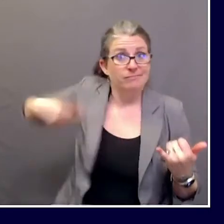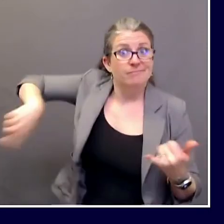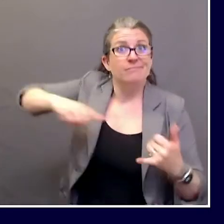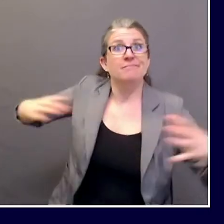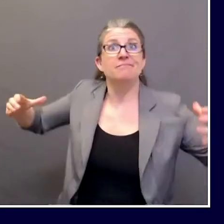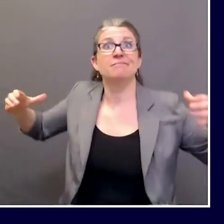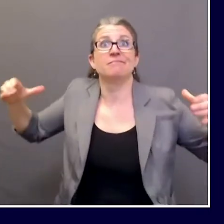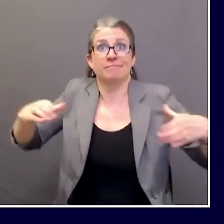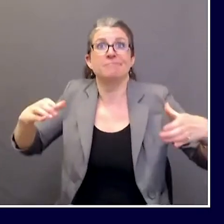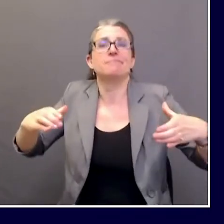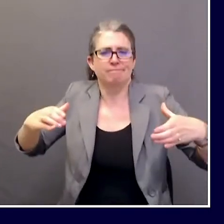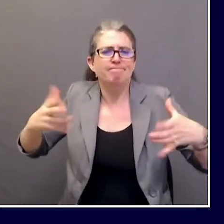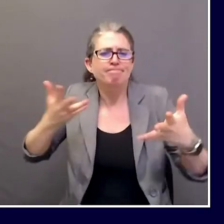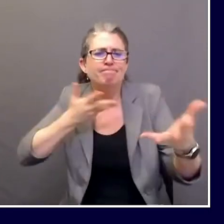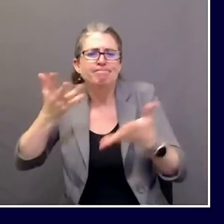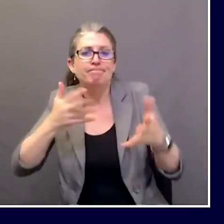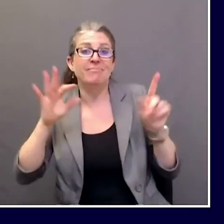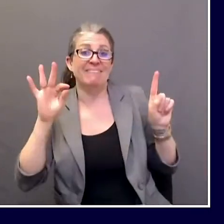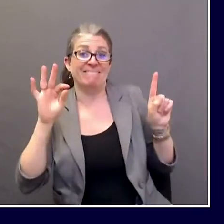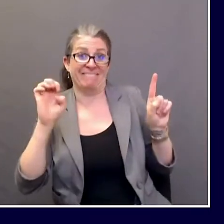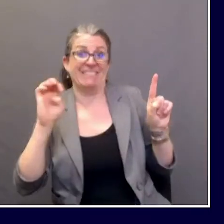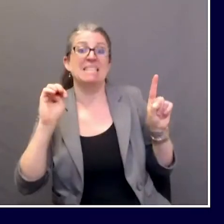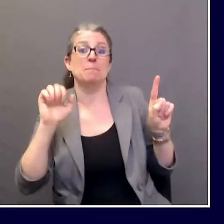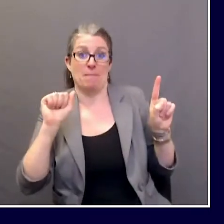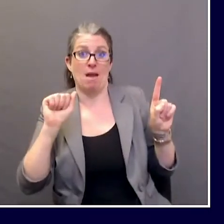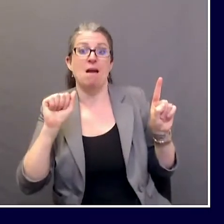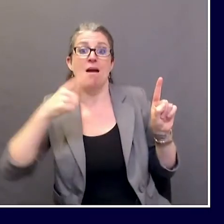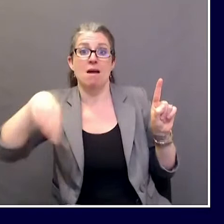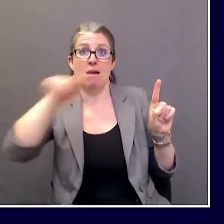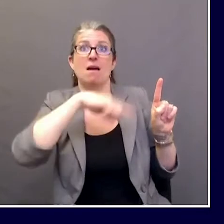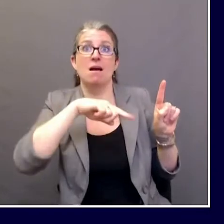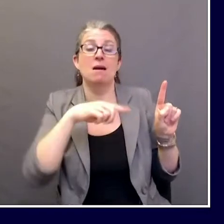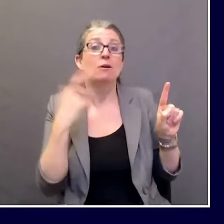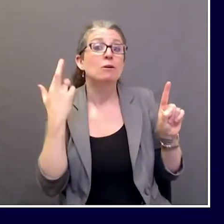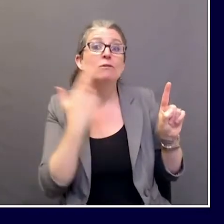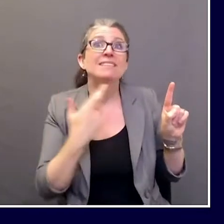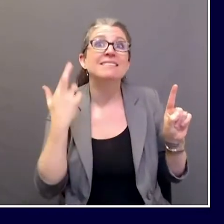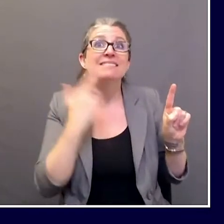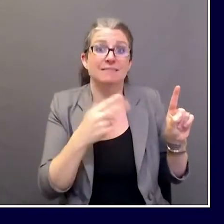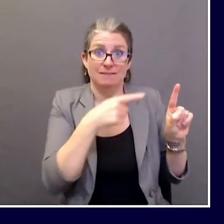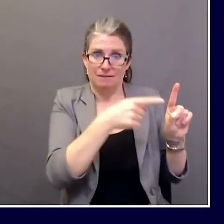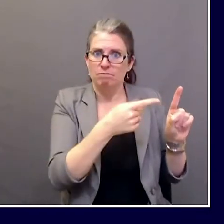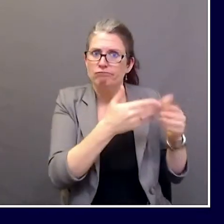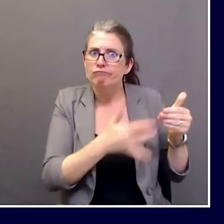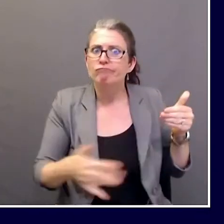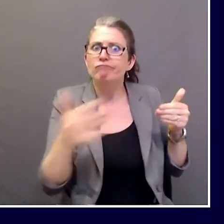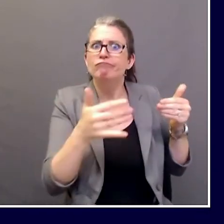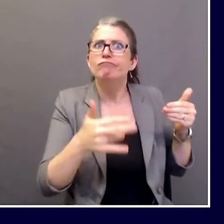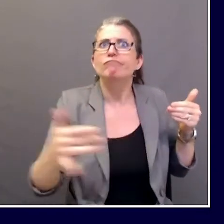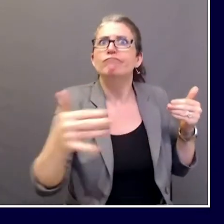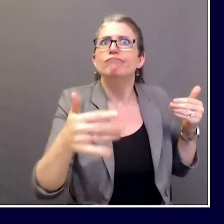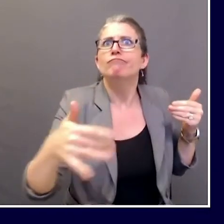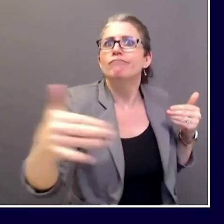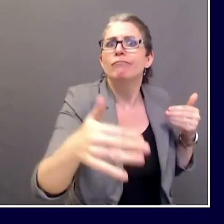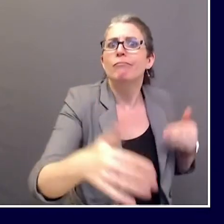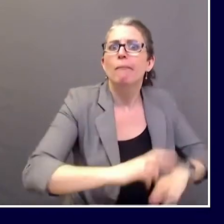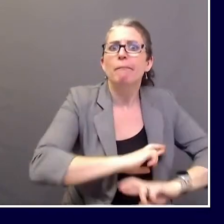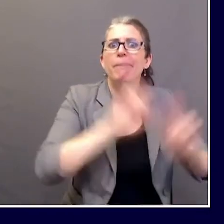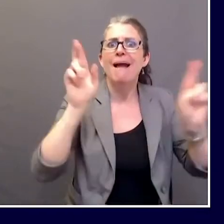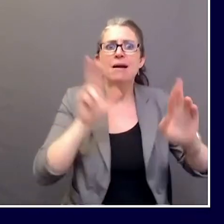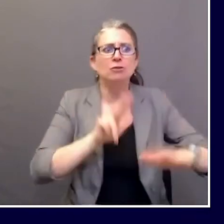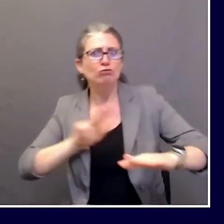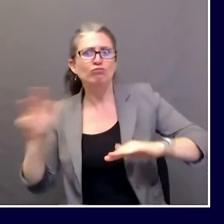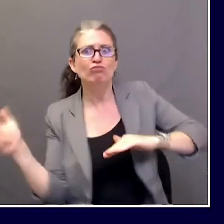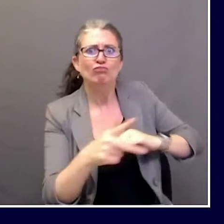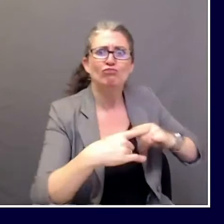route to 10 other towns across Maine, because we are as determined as ever to get shots into the arms